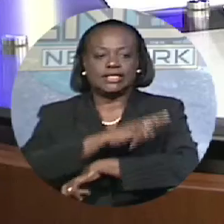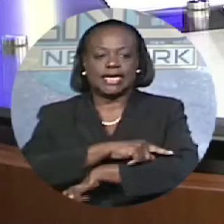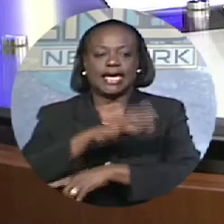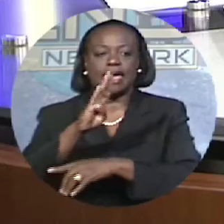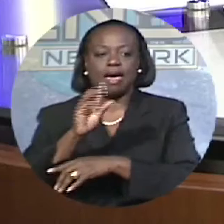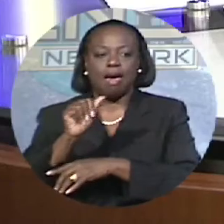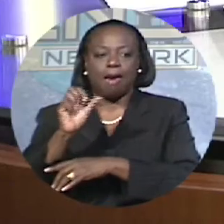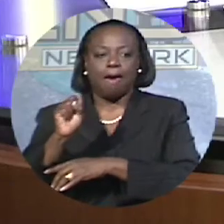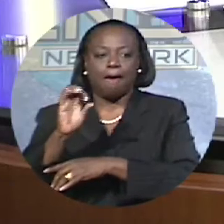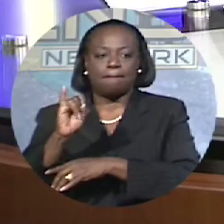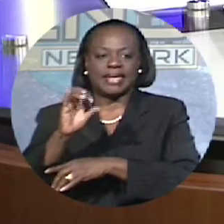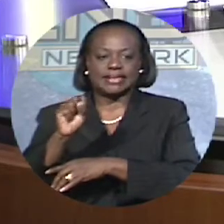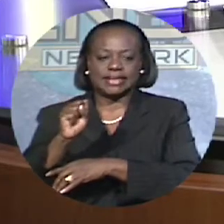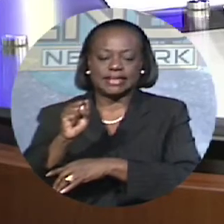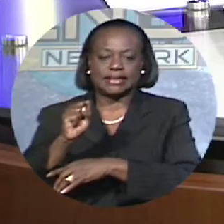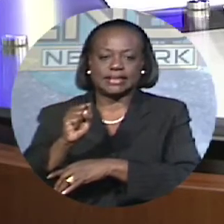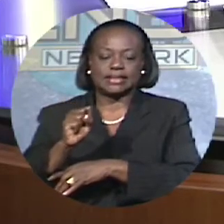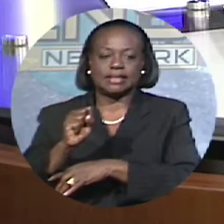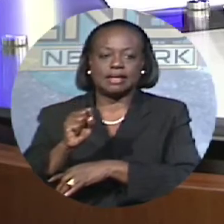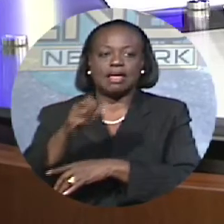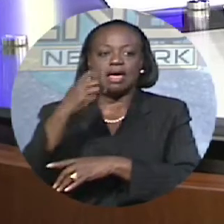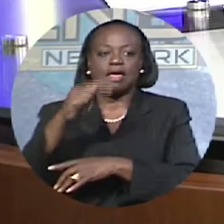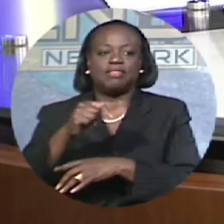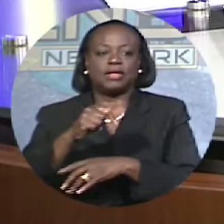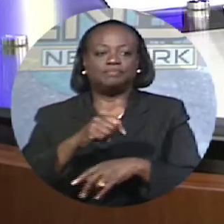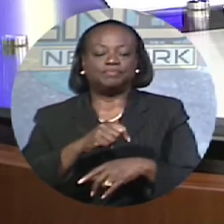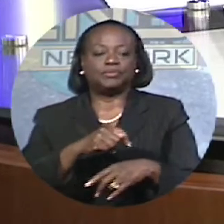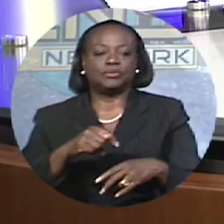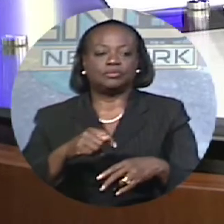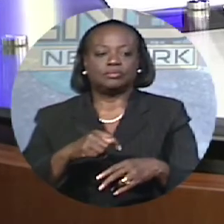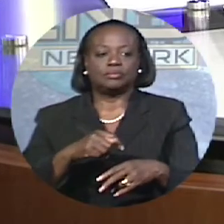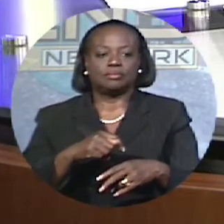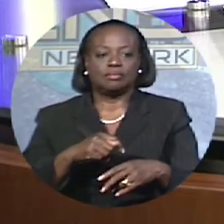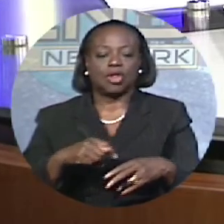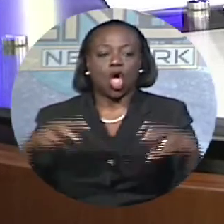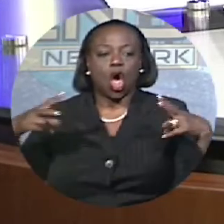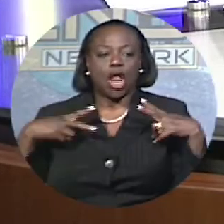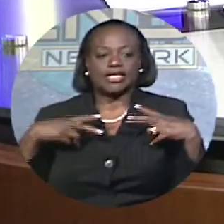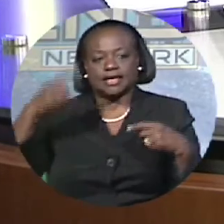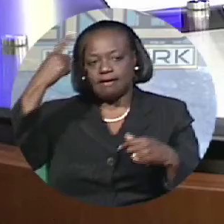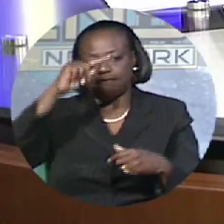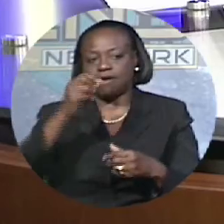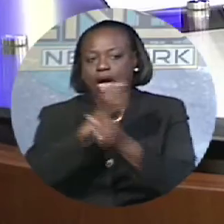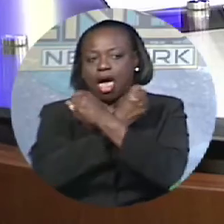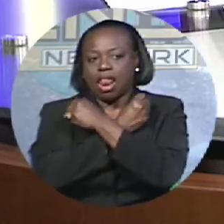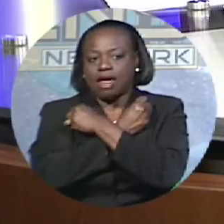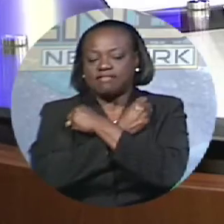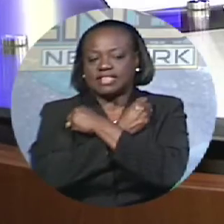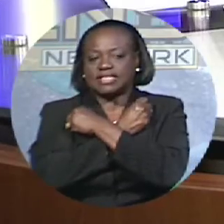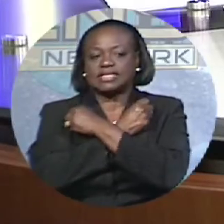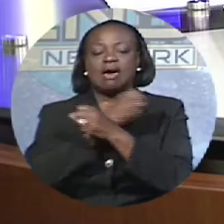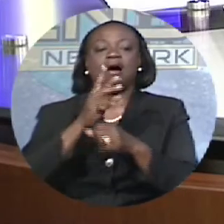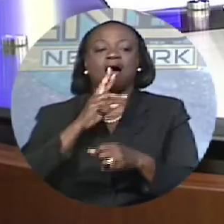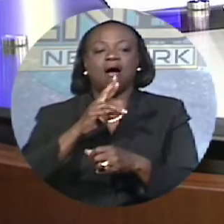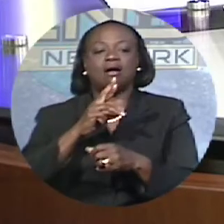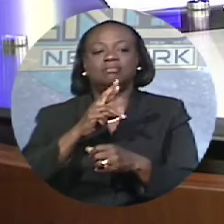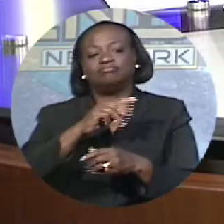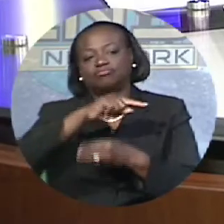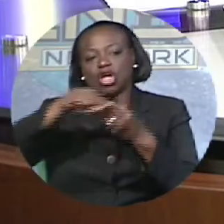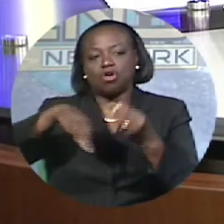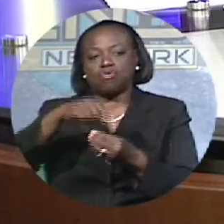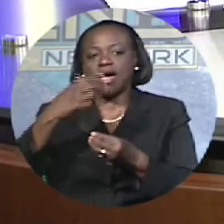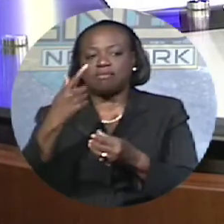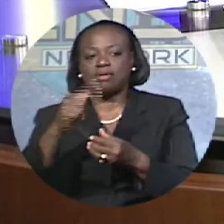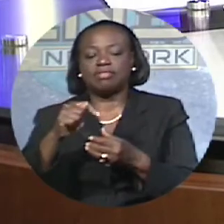All right, in other news, the official holiday for lovers is just around the corner. And tonight, this one's for the ladies. Yes, it is. While you await